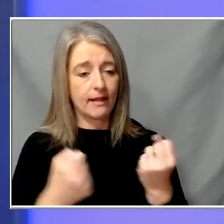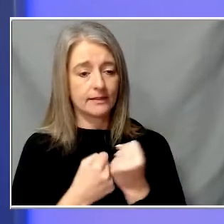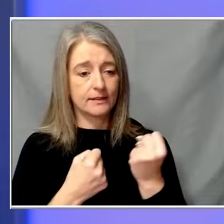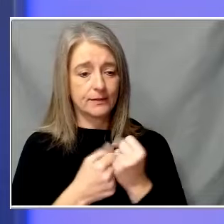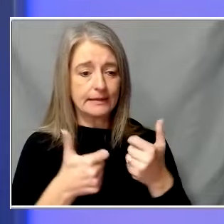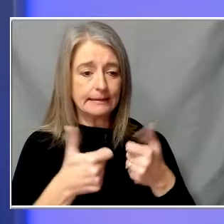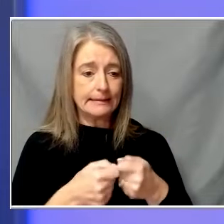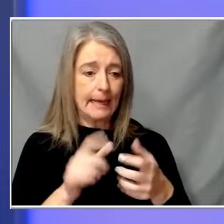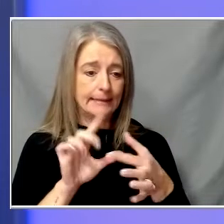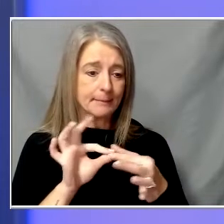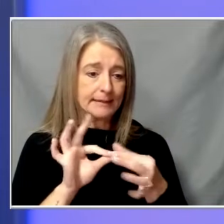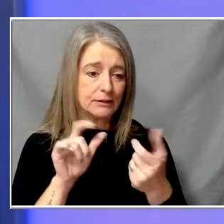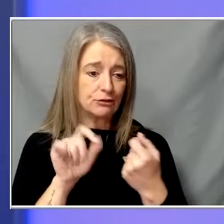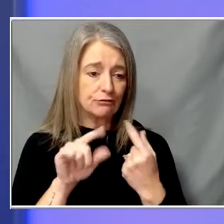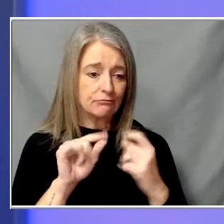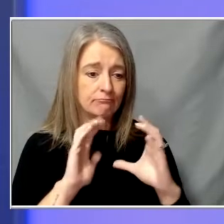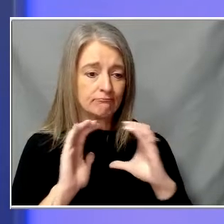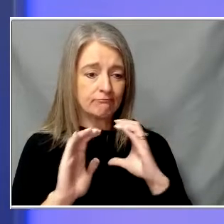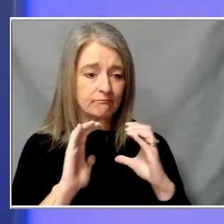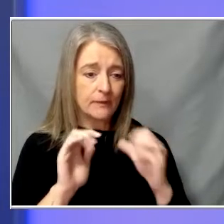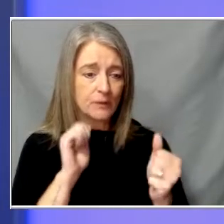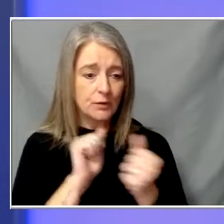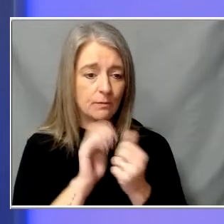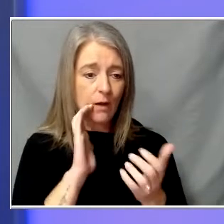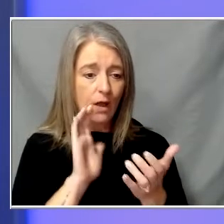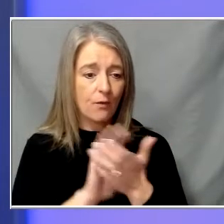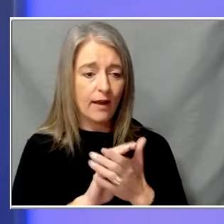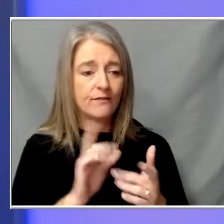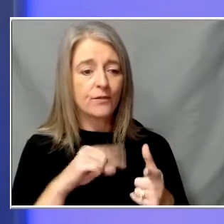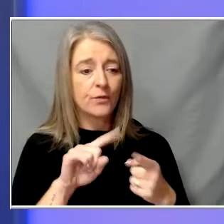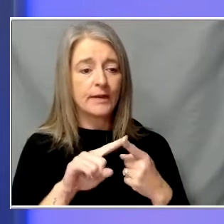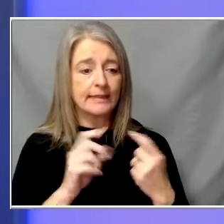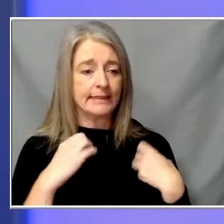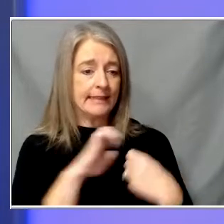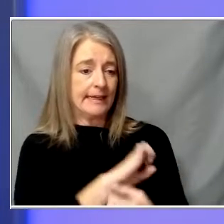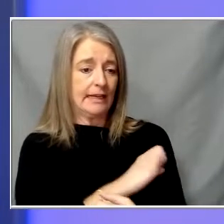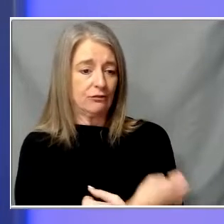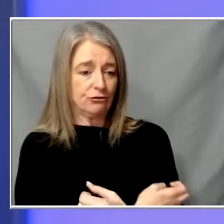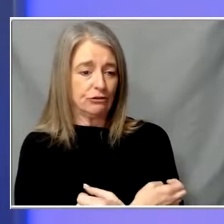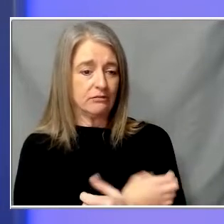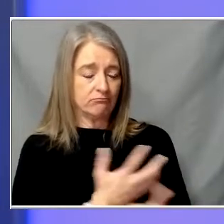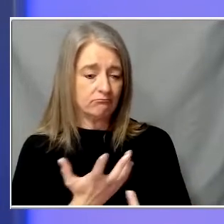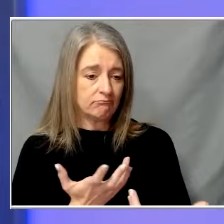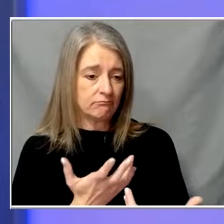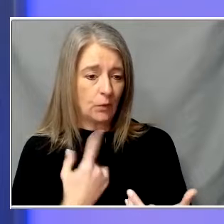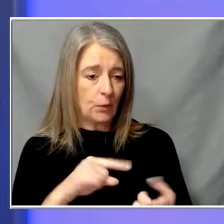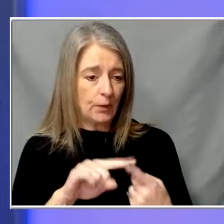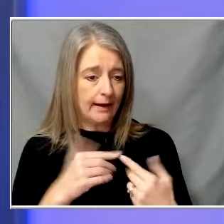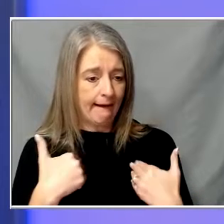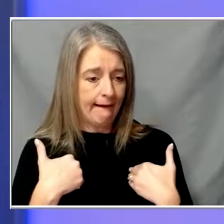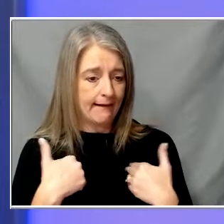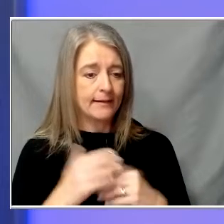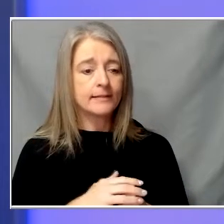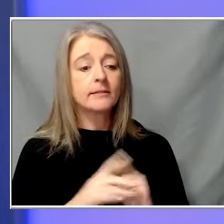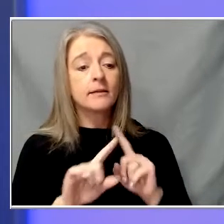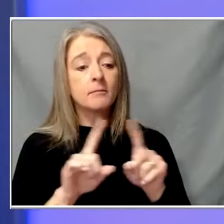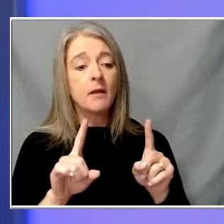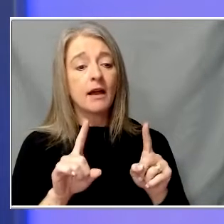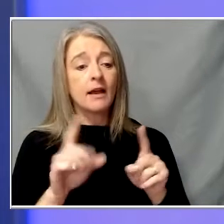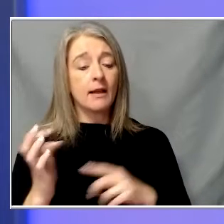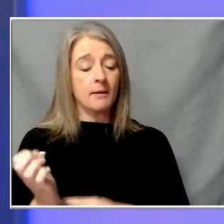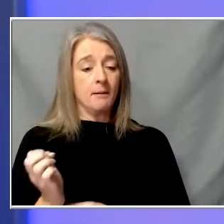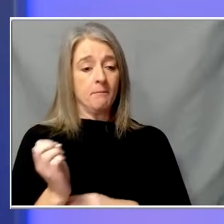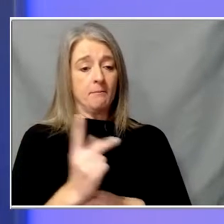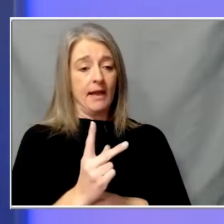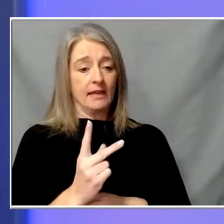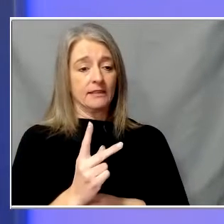messages and conversations with my wife when I had the energy to do so. But I bring it back to